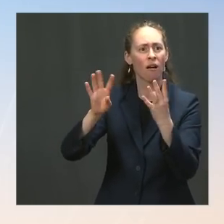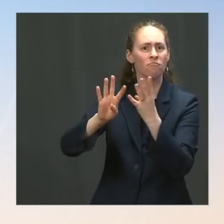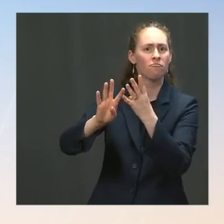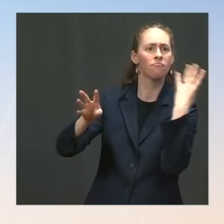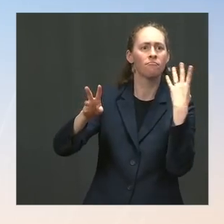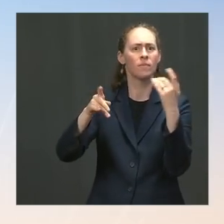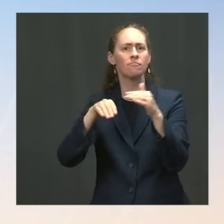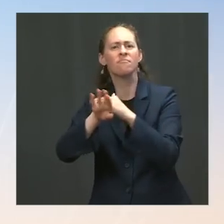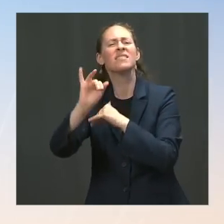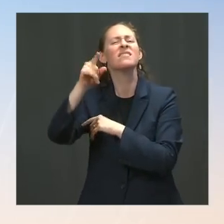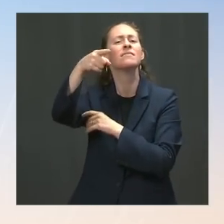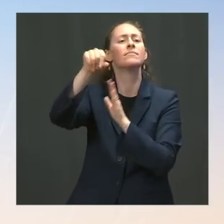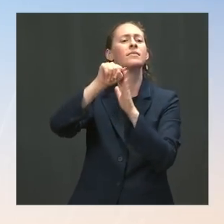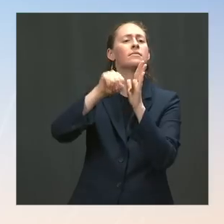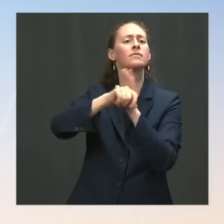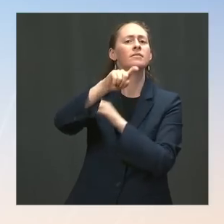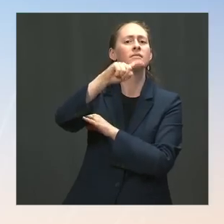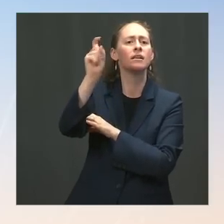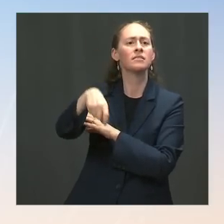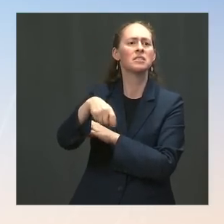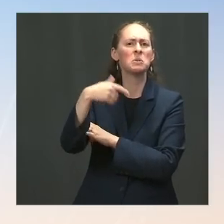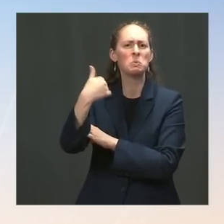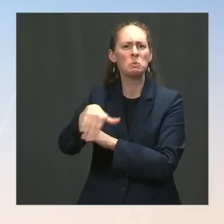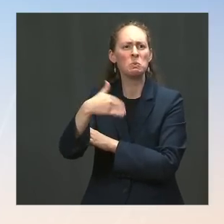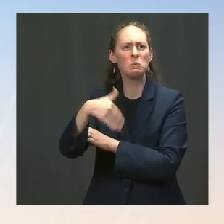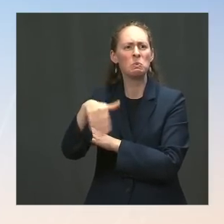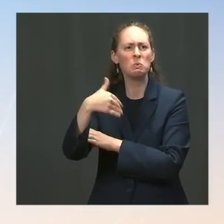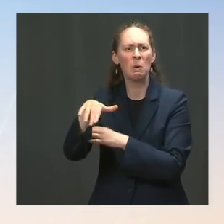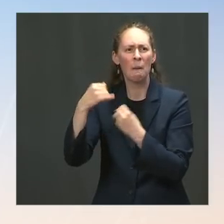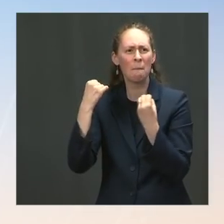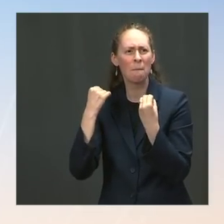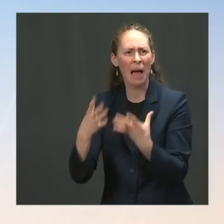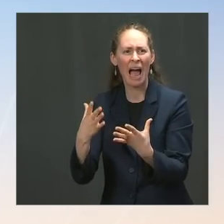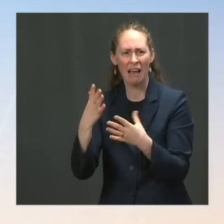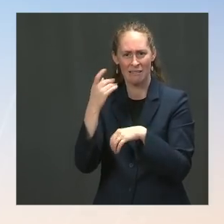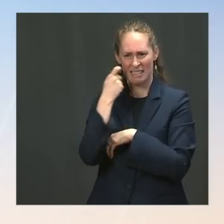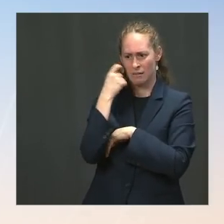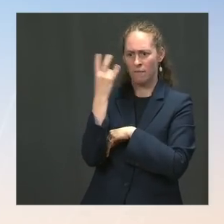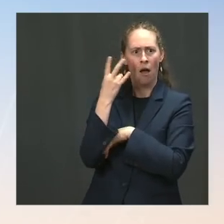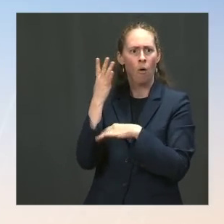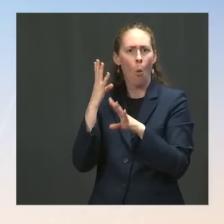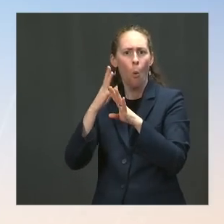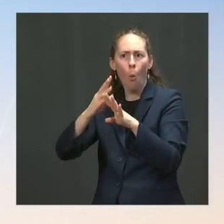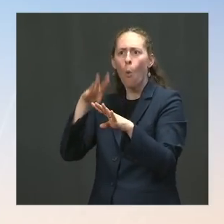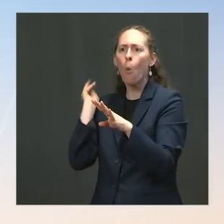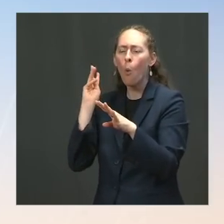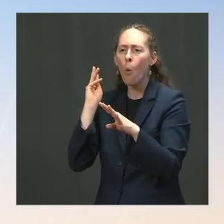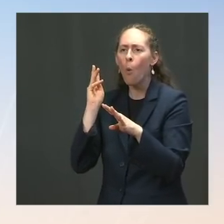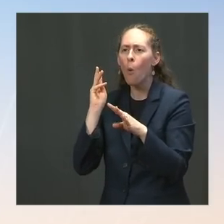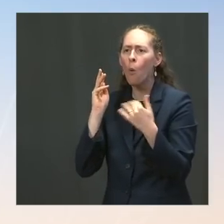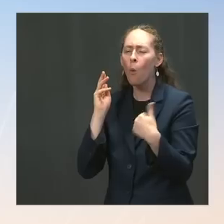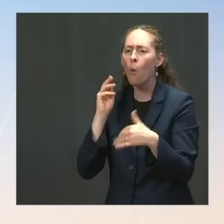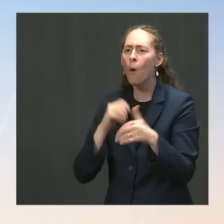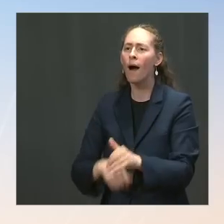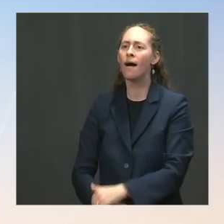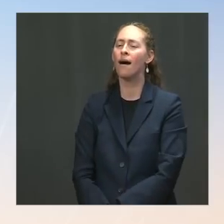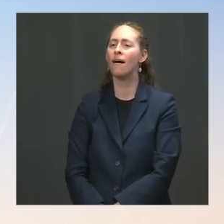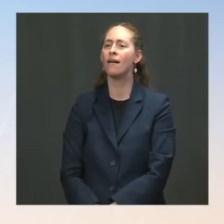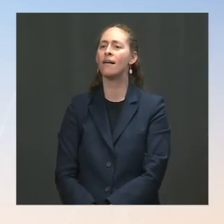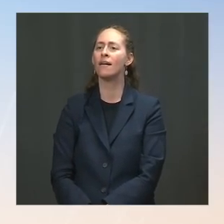last 7 days? Well, I think it's important to note what's actually happening in McAllen. So there's actually